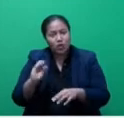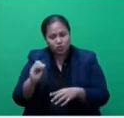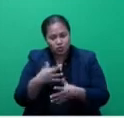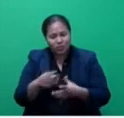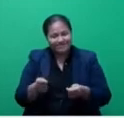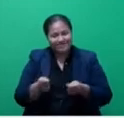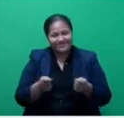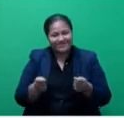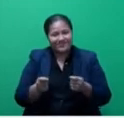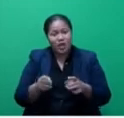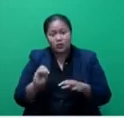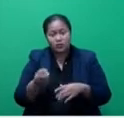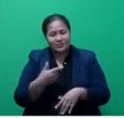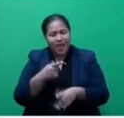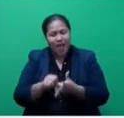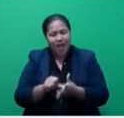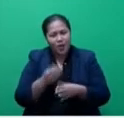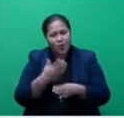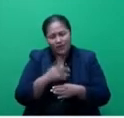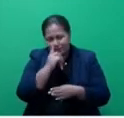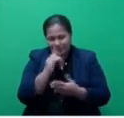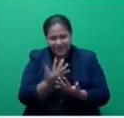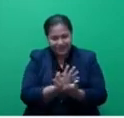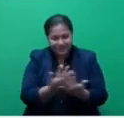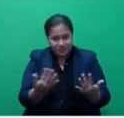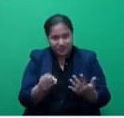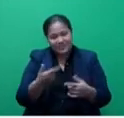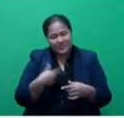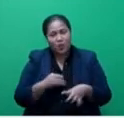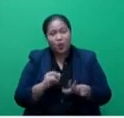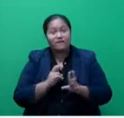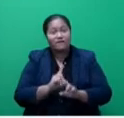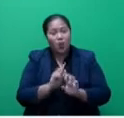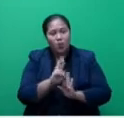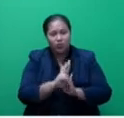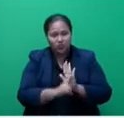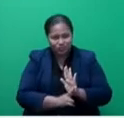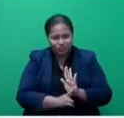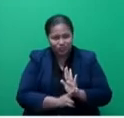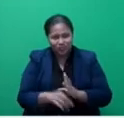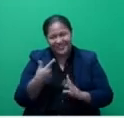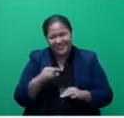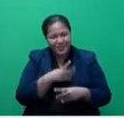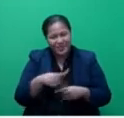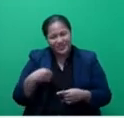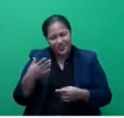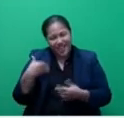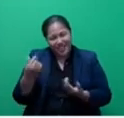in the front line is not in vain, and that is follow the rule of law, adhere to the advice of the Ministry of Health and Medical